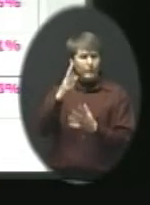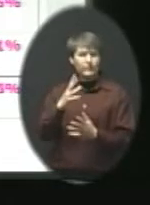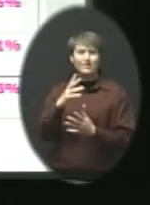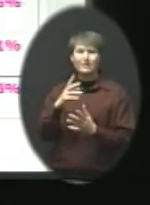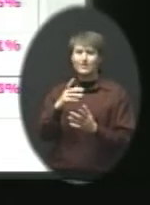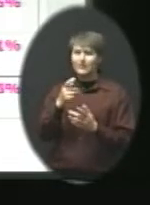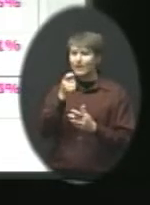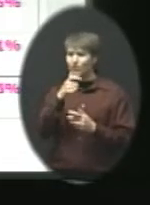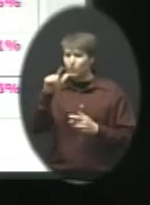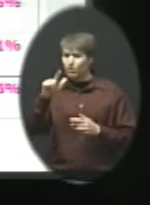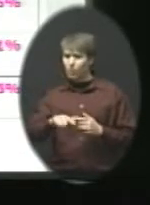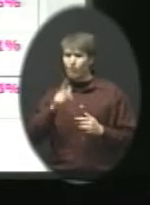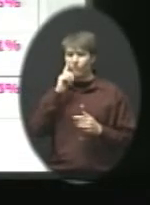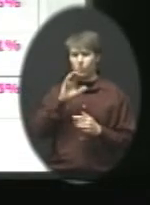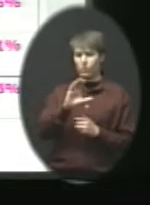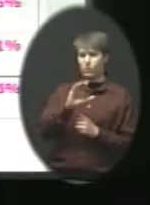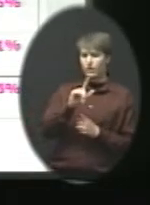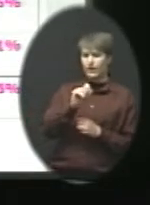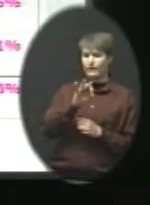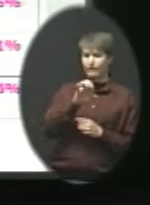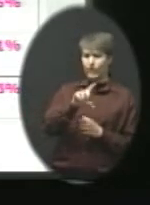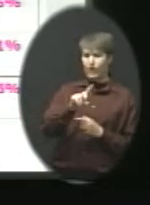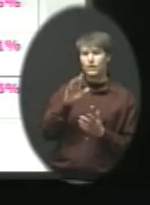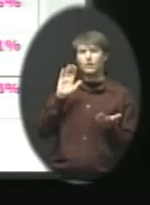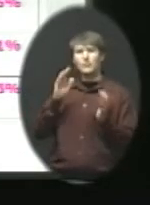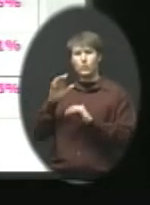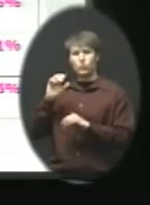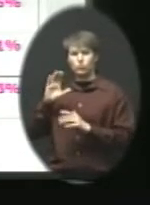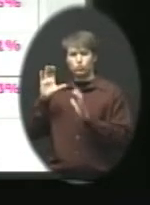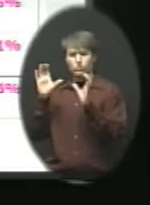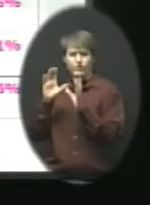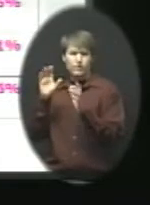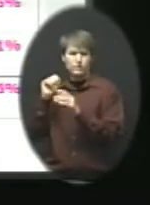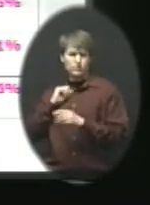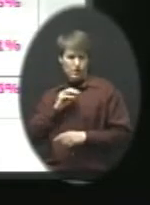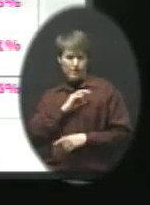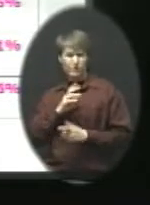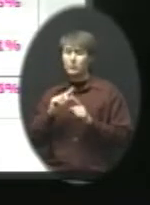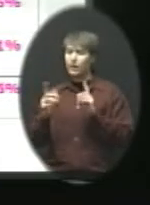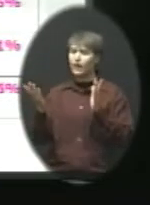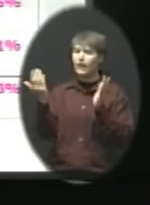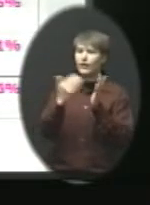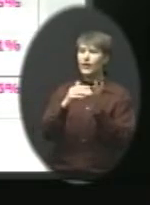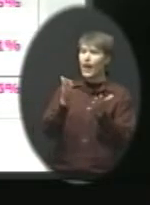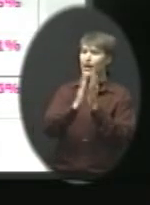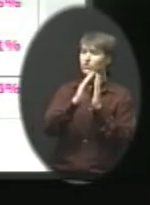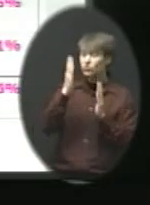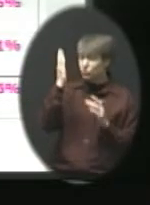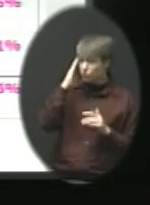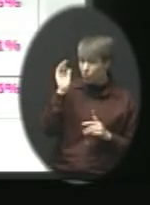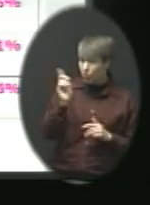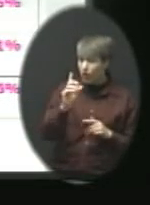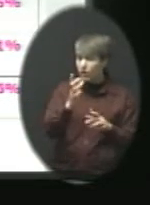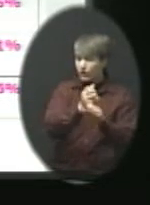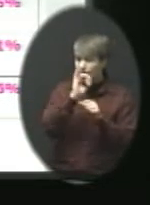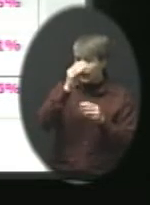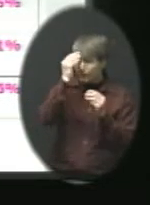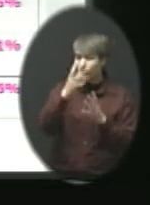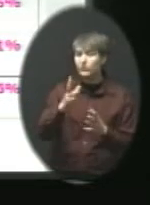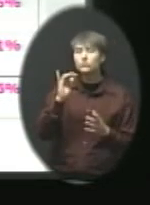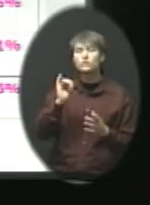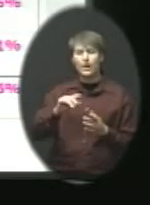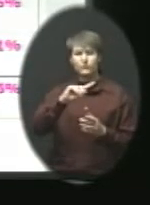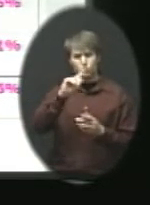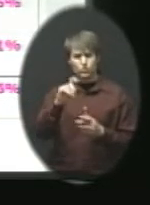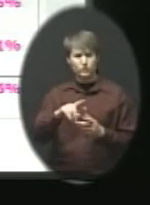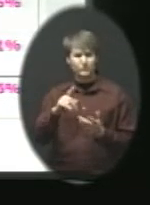course, for our classified versus our certified staff. And again, it just asking, do you know where to access that information? Certainly